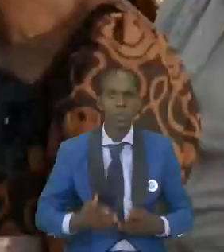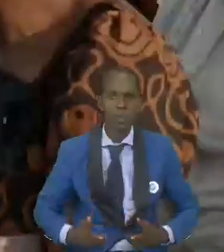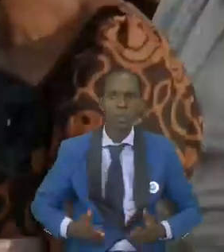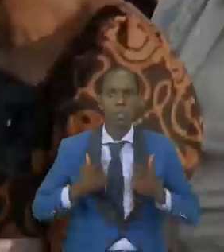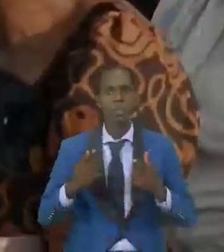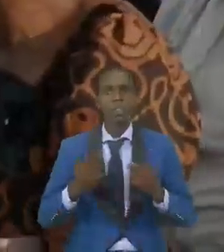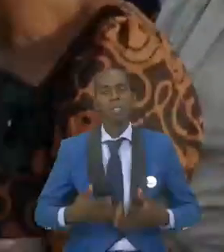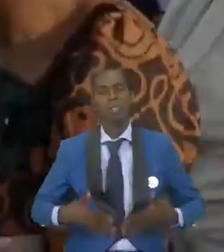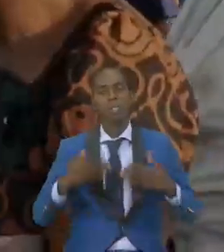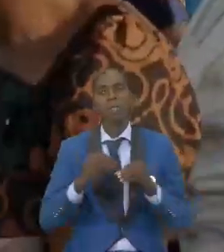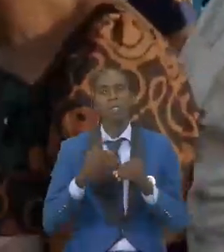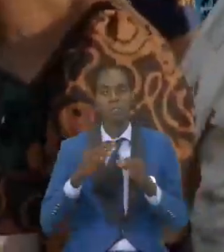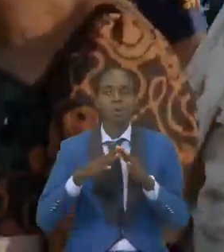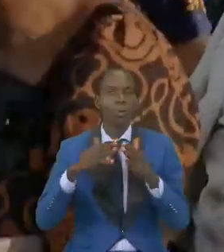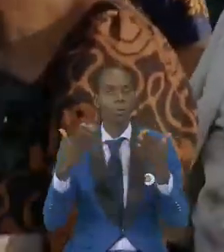in the open,